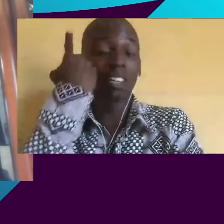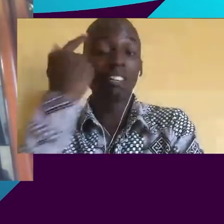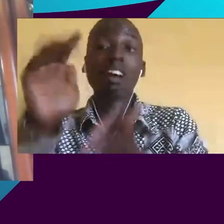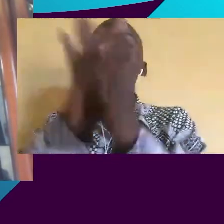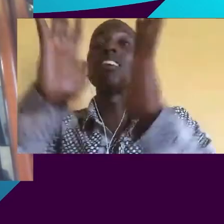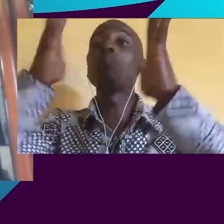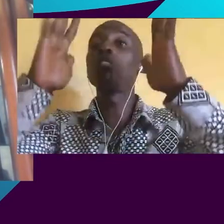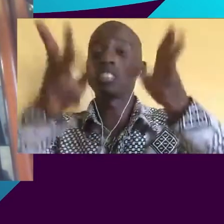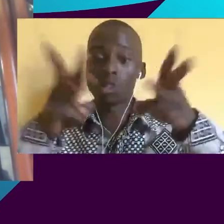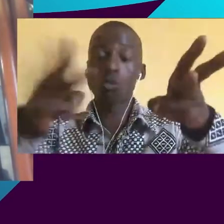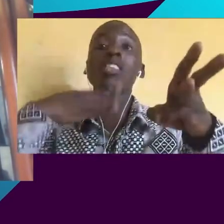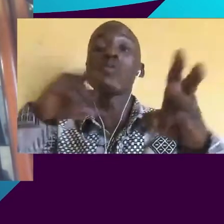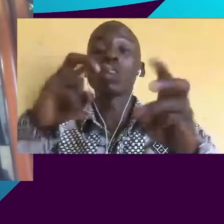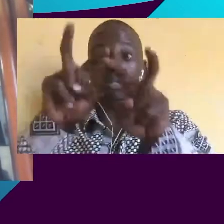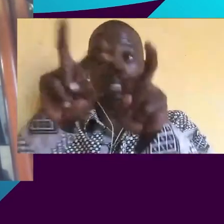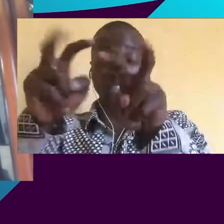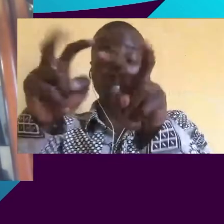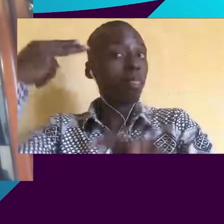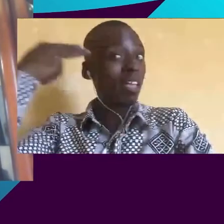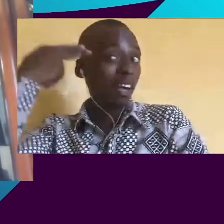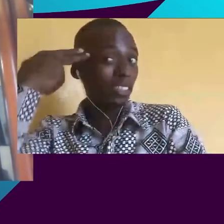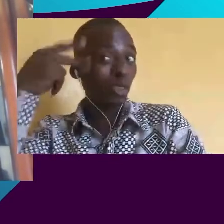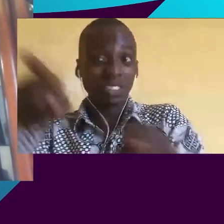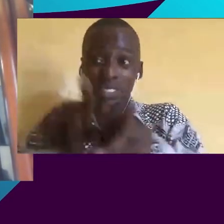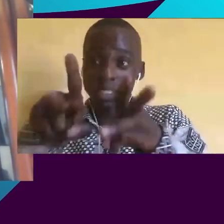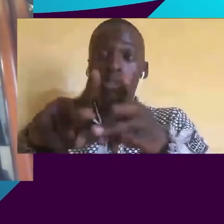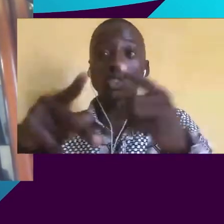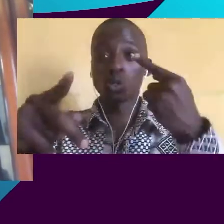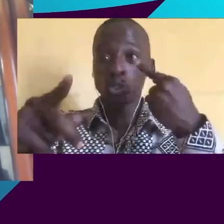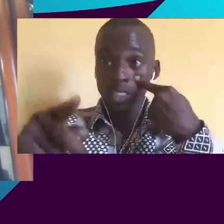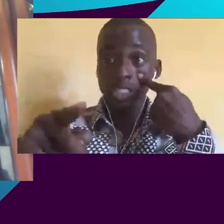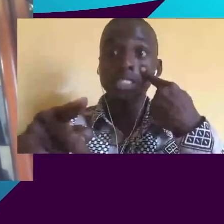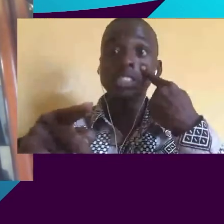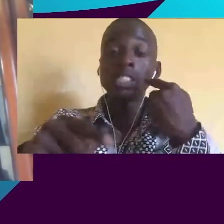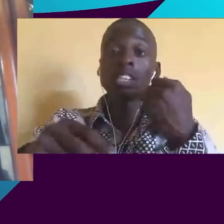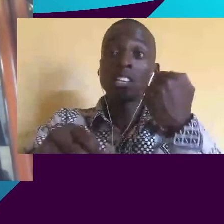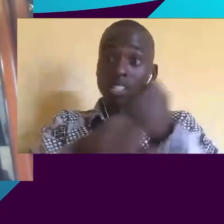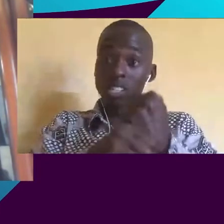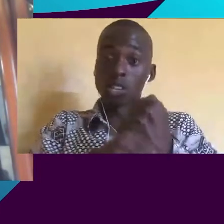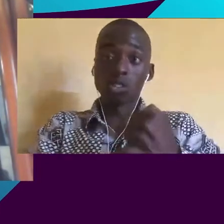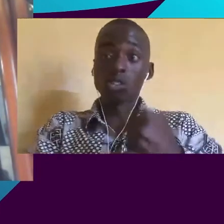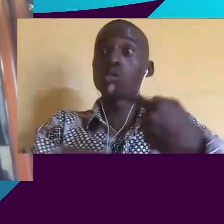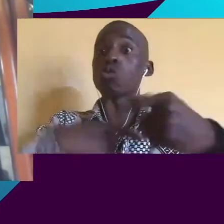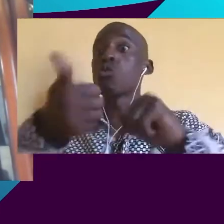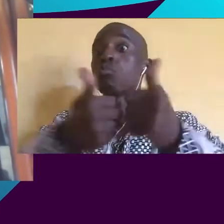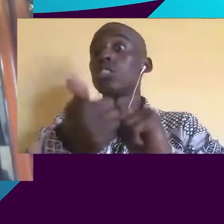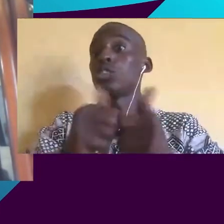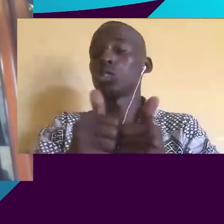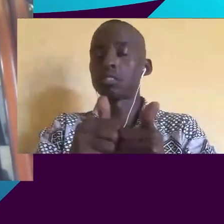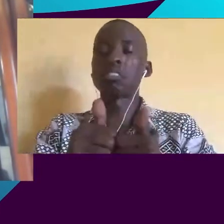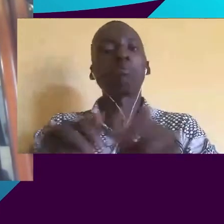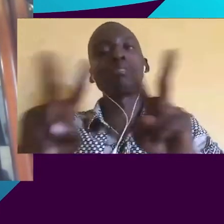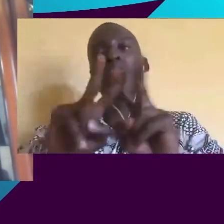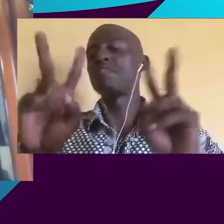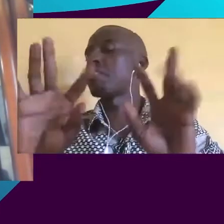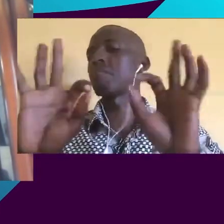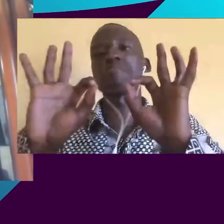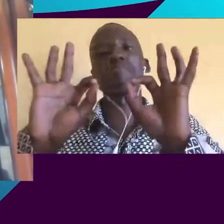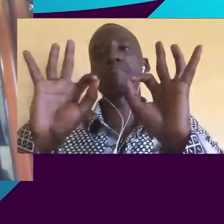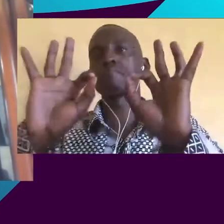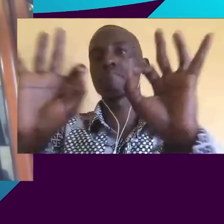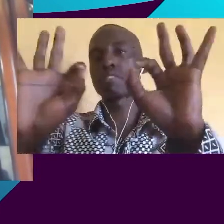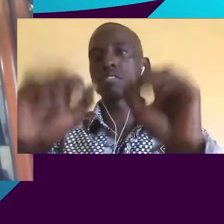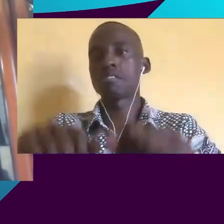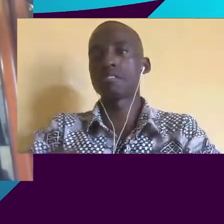watch Arsenal, could be the same way they can try to bring their own up, more so the ladies, I think we would be able to get there. Thank